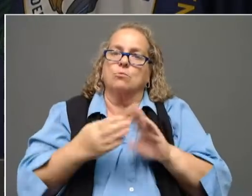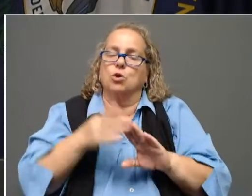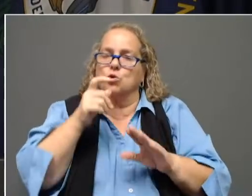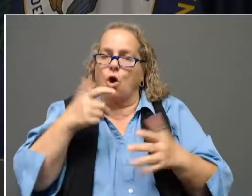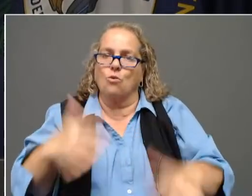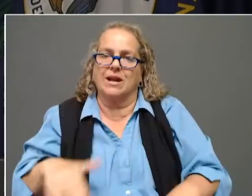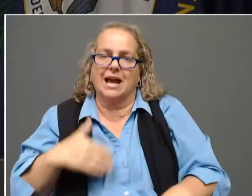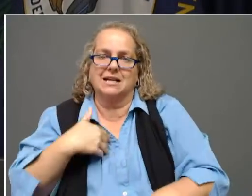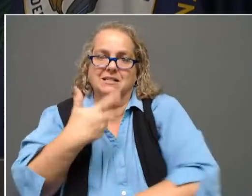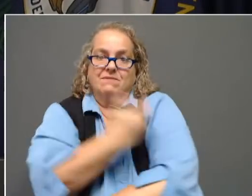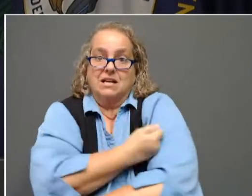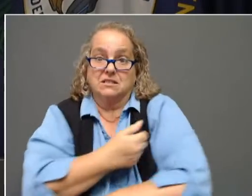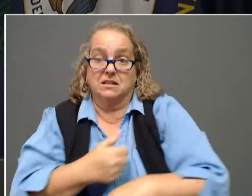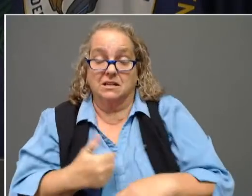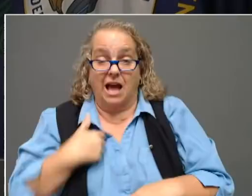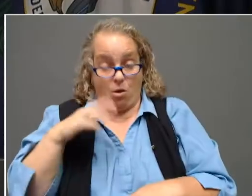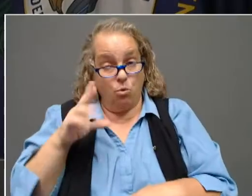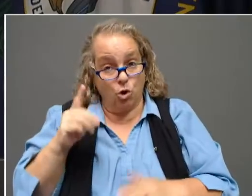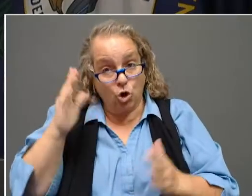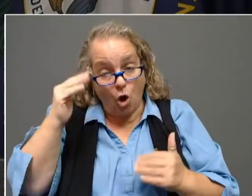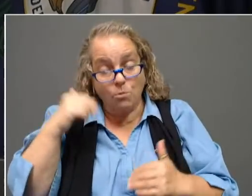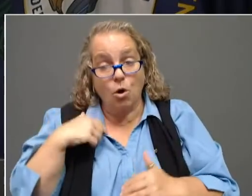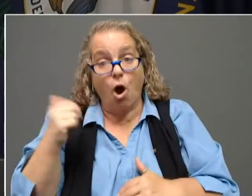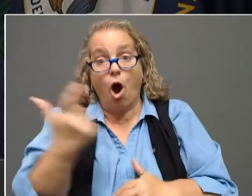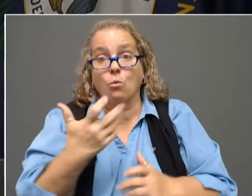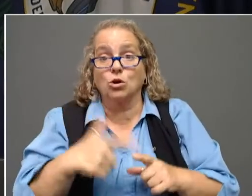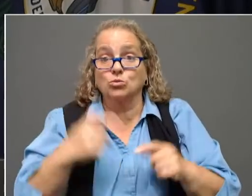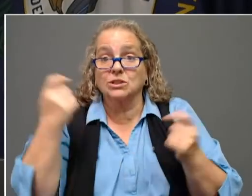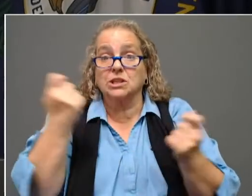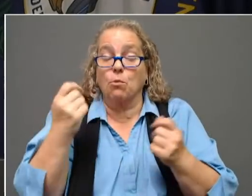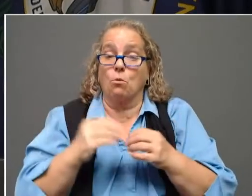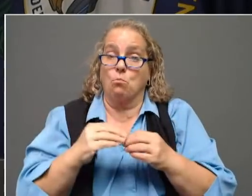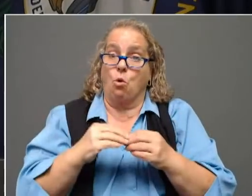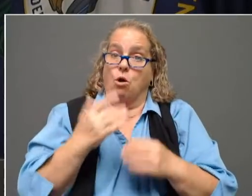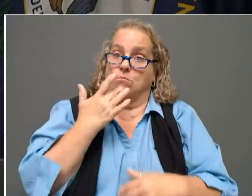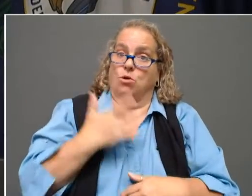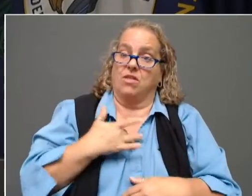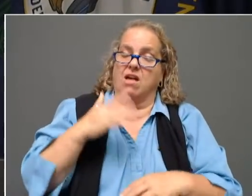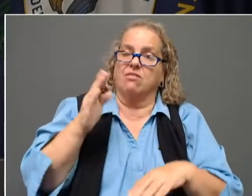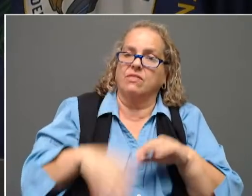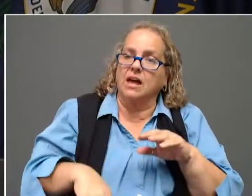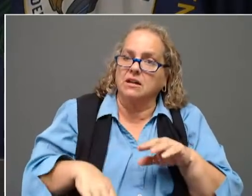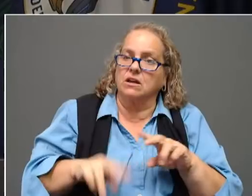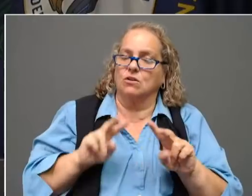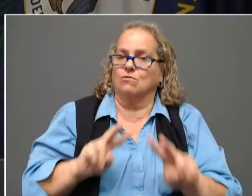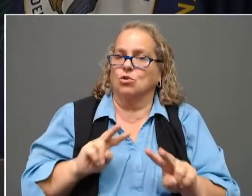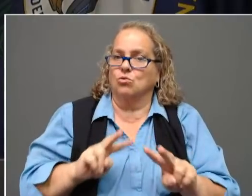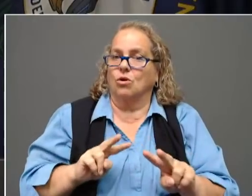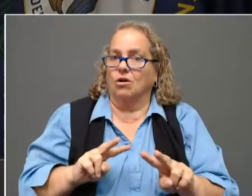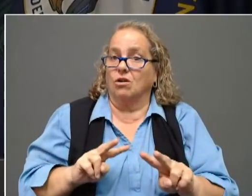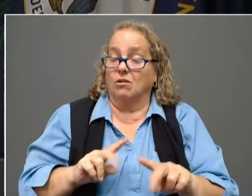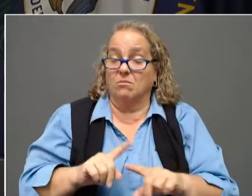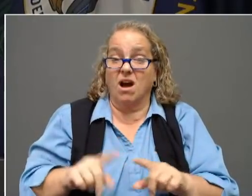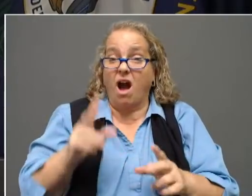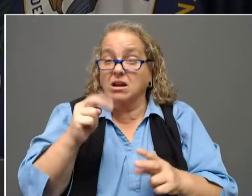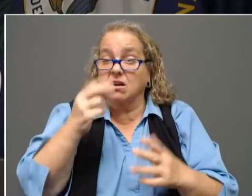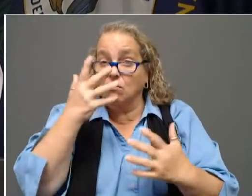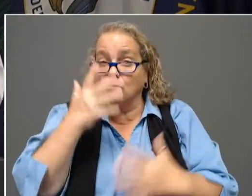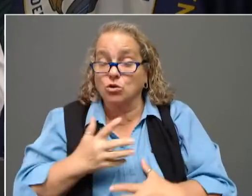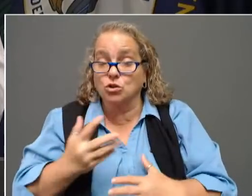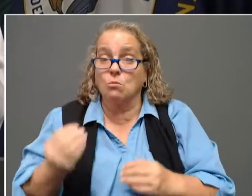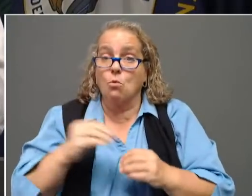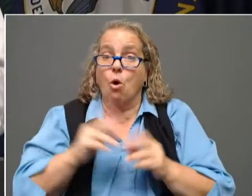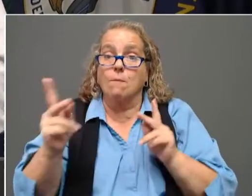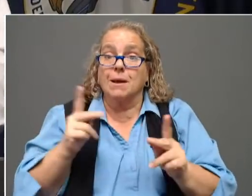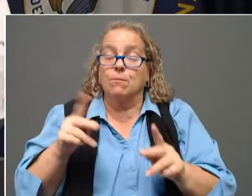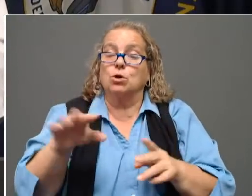we would all want to celebrate more birthdays than funerals, but unfortunately a lot of people are choosing more funerals over birthdays. It's a